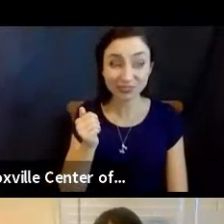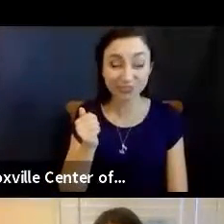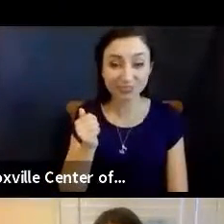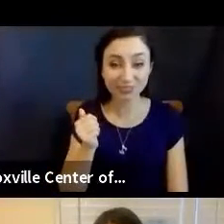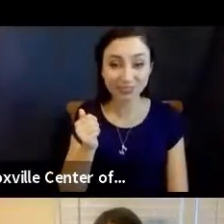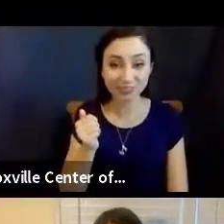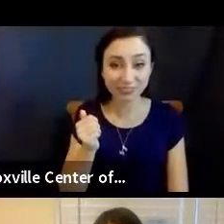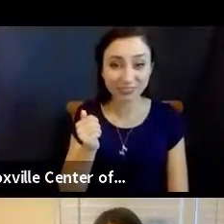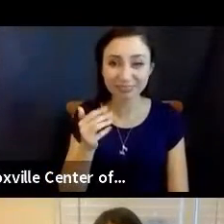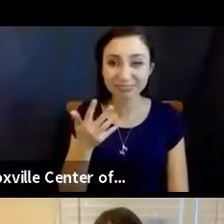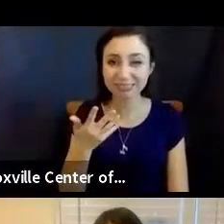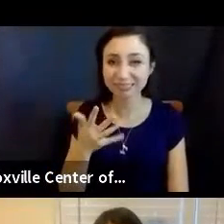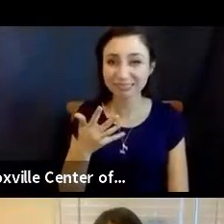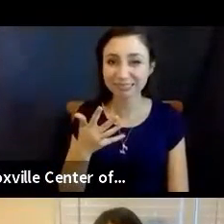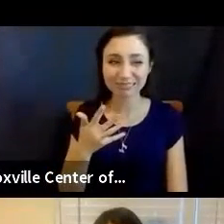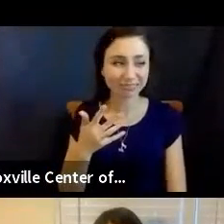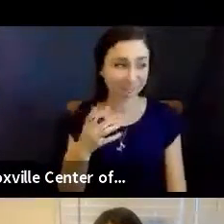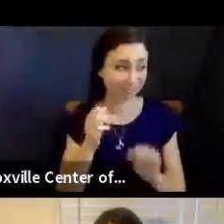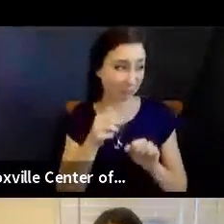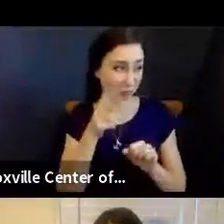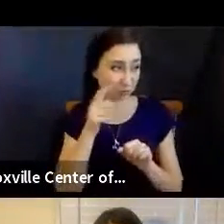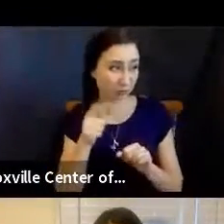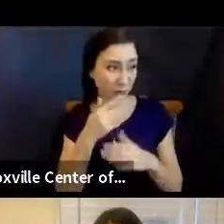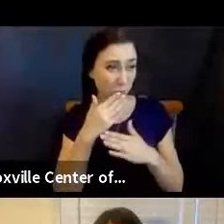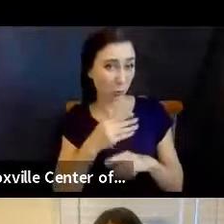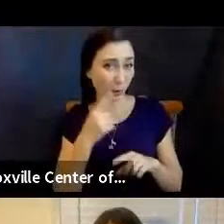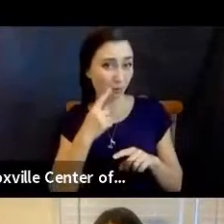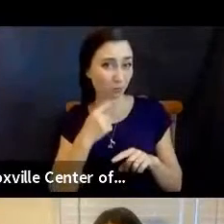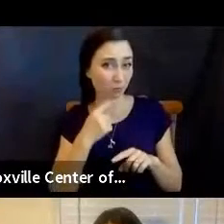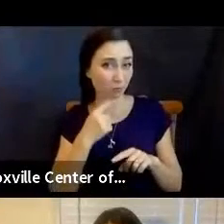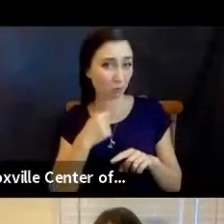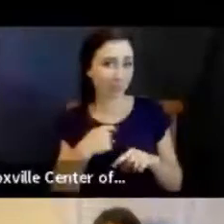Is that better? Can you guys hear him okay? It's a little bit quiet for me.